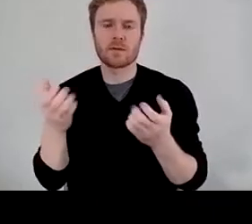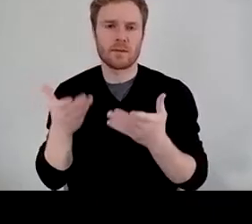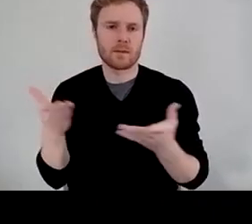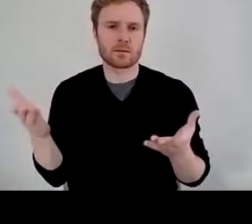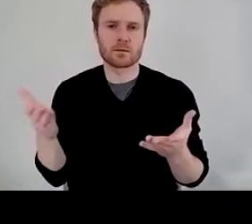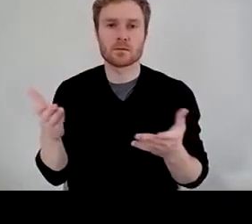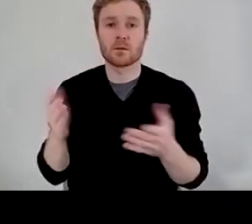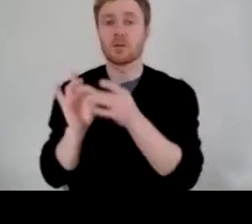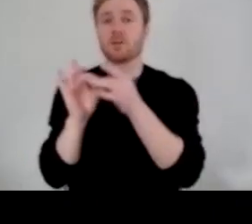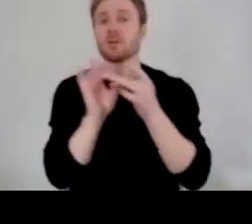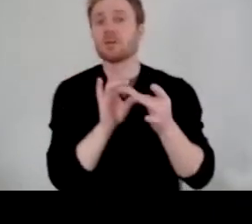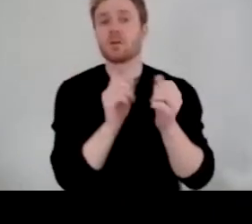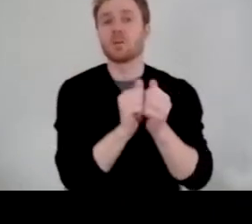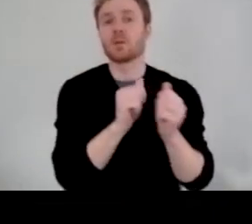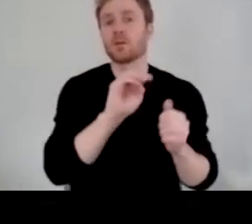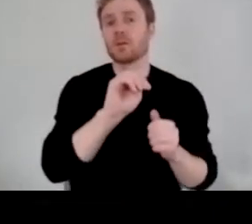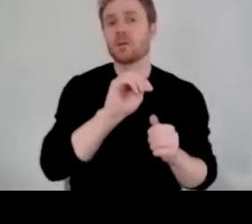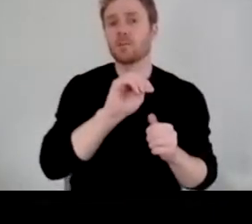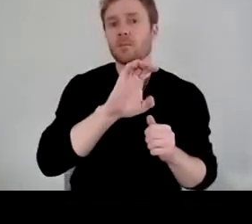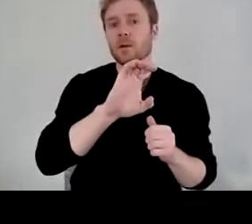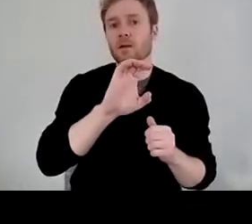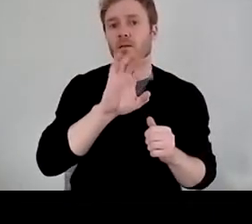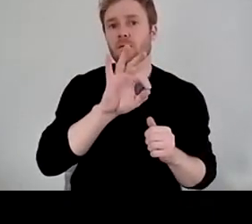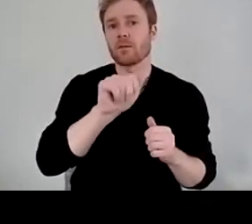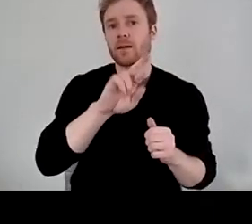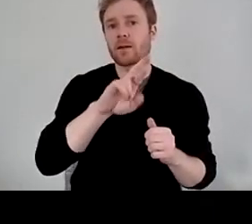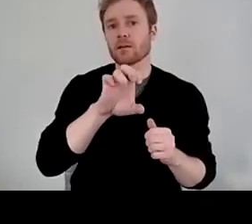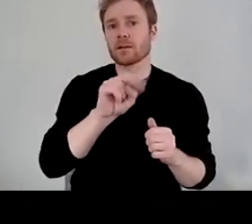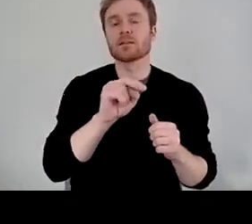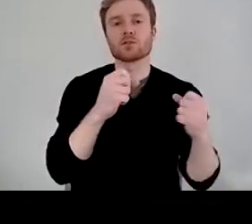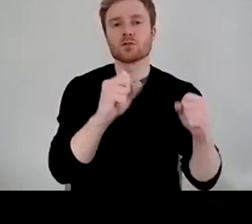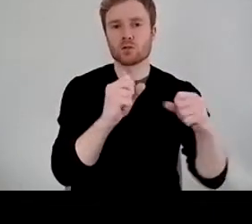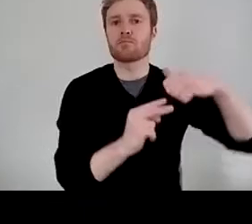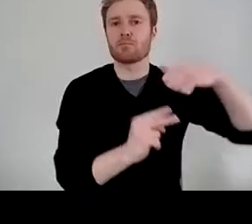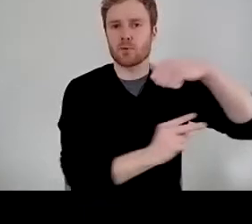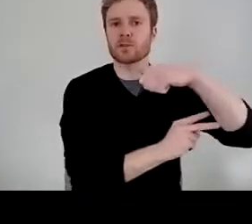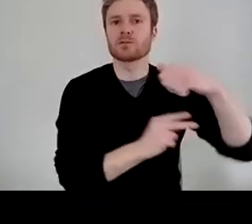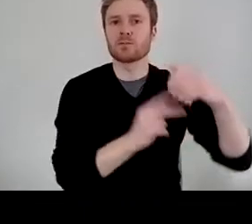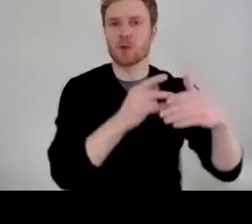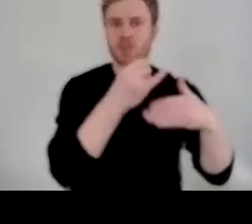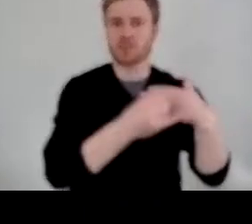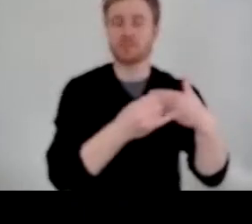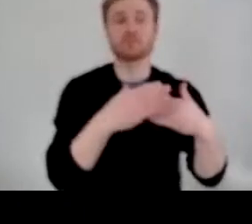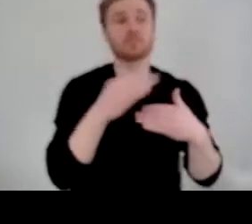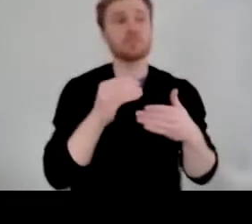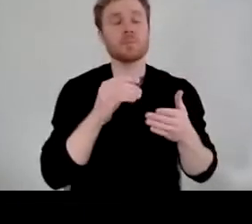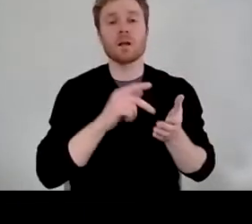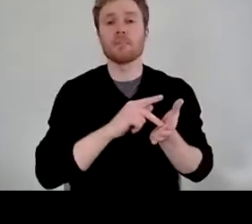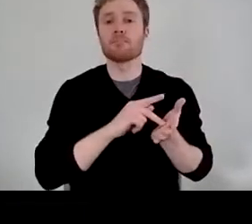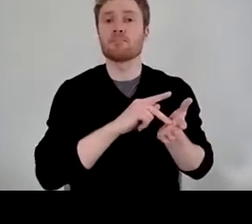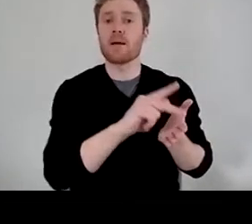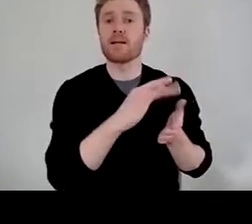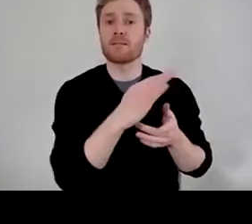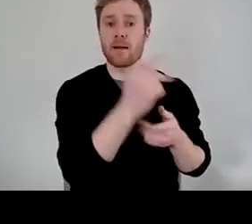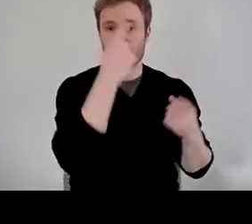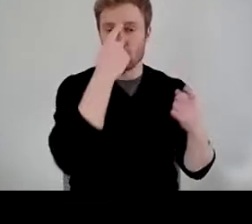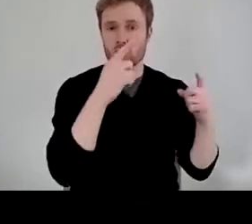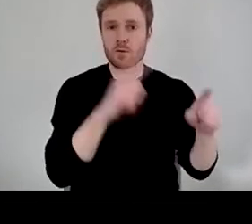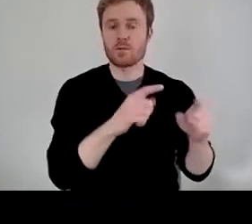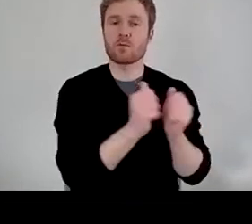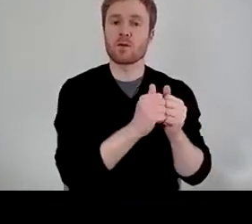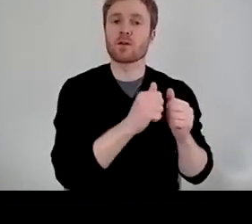resolution 97 of 2018, entitled resolution providing for a contract and or agreements providing